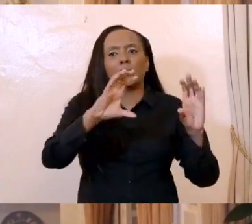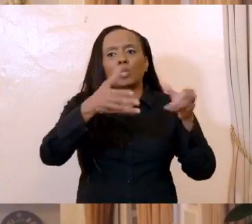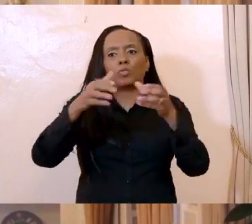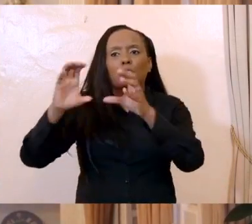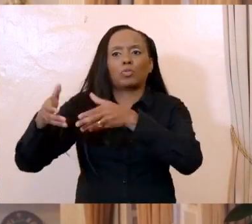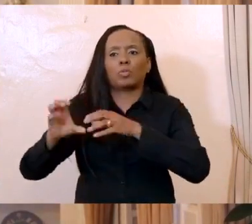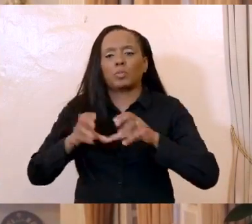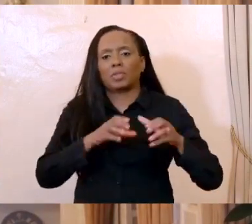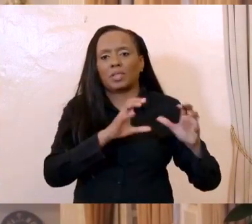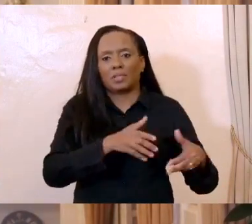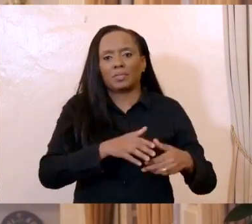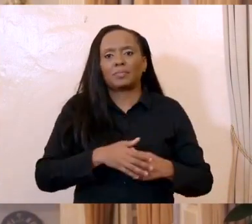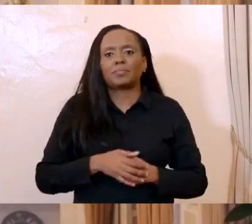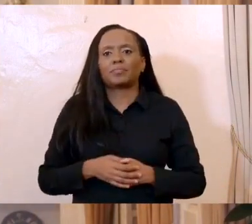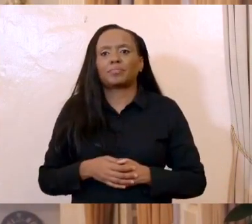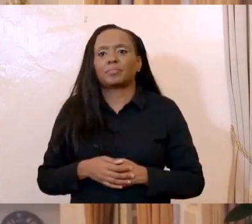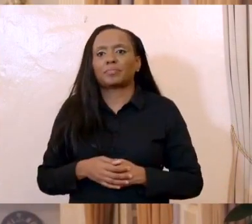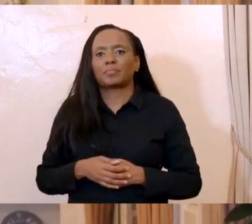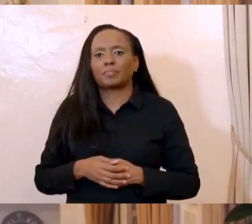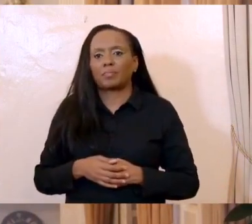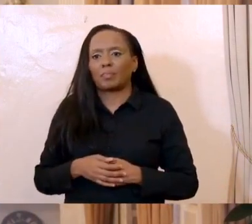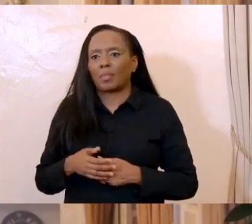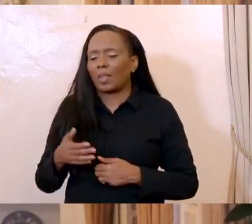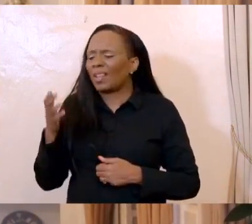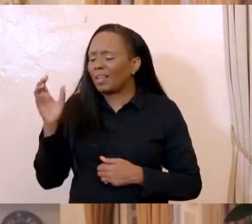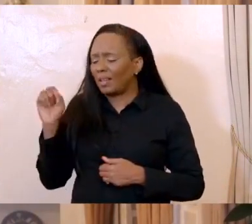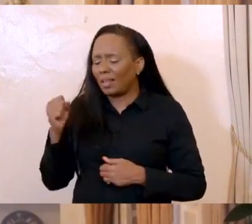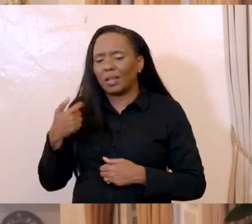that, yeah, no, we've been able to make